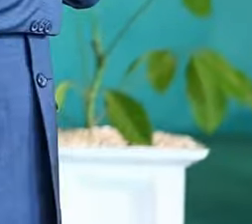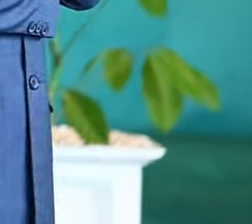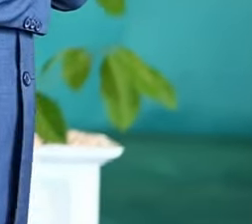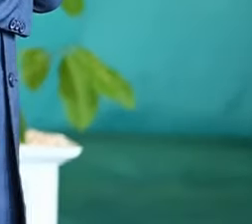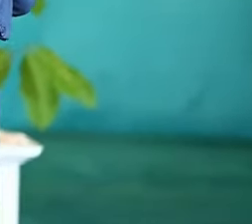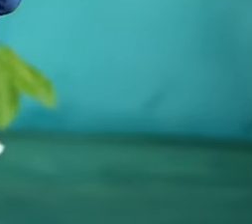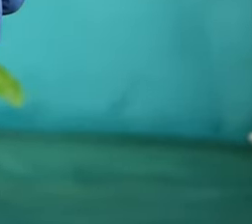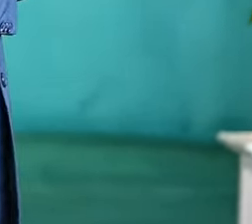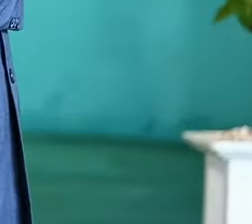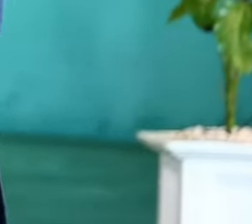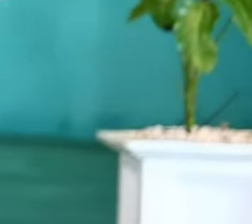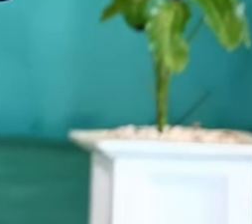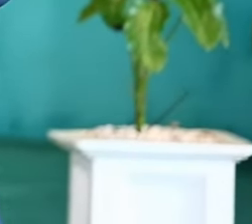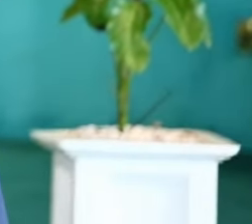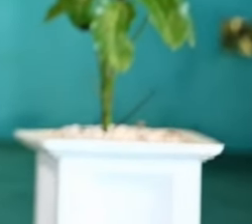Probably,